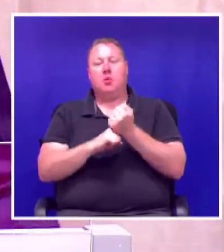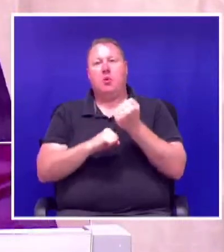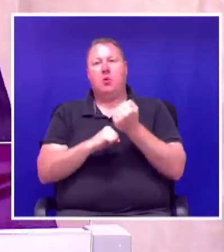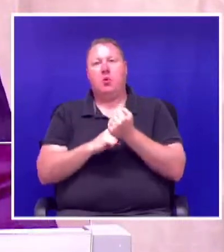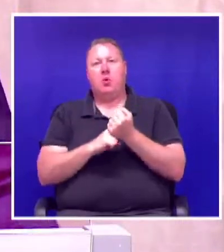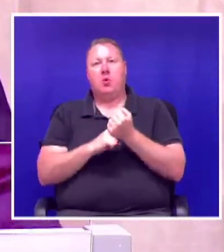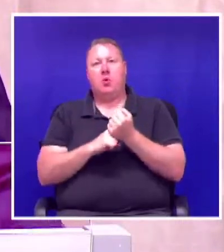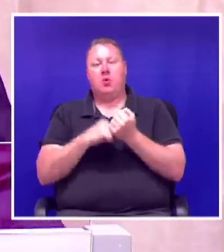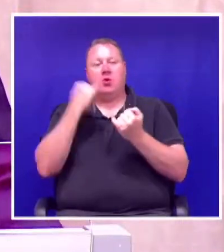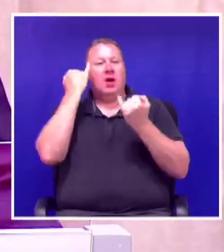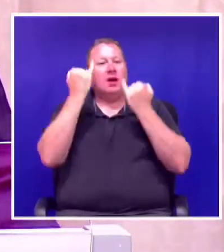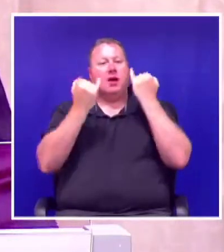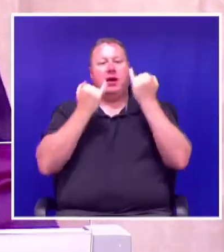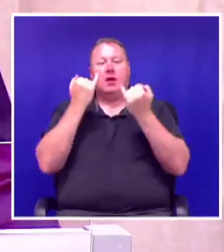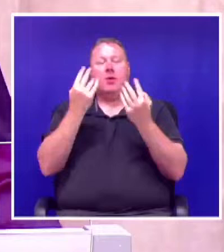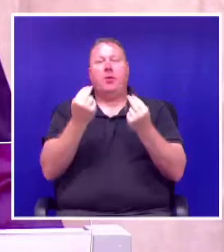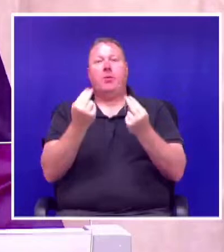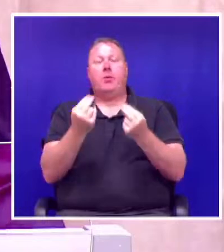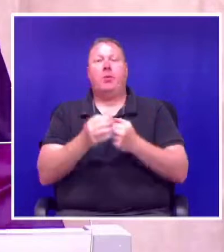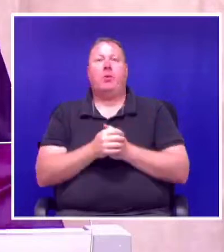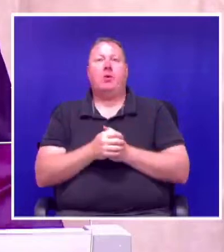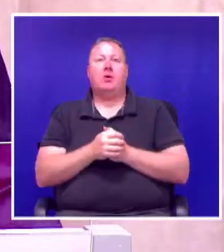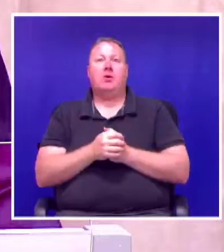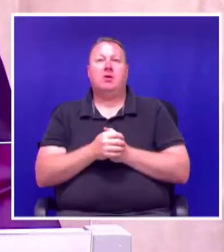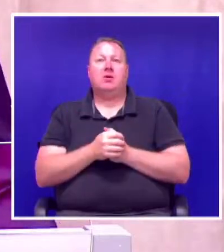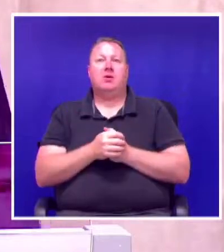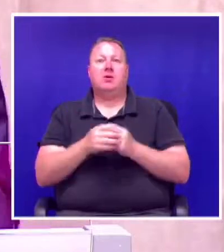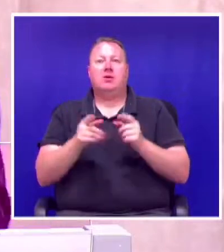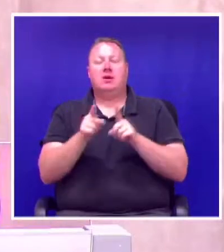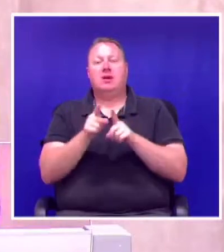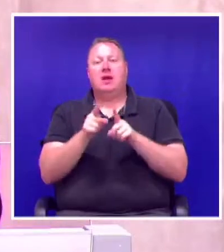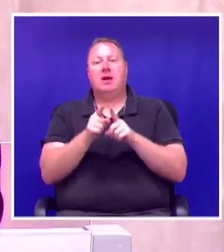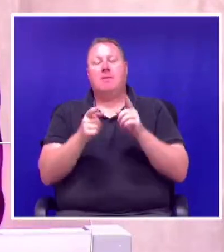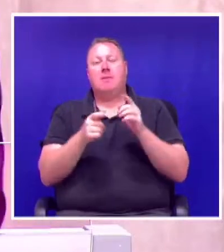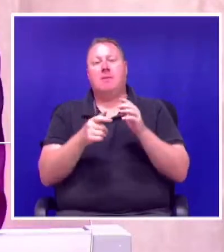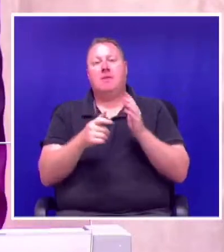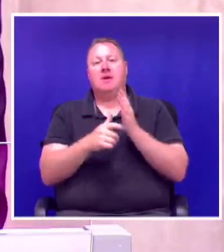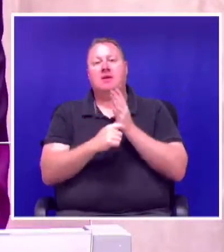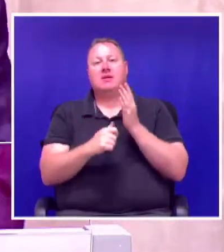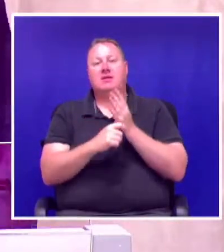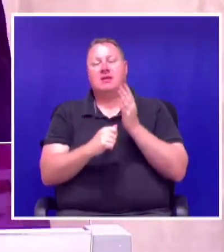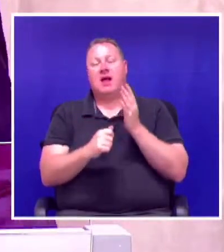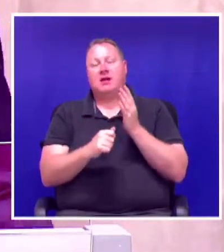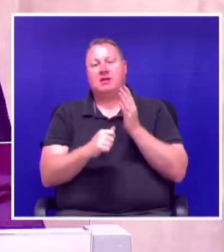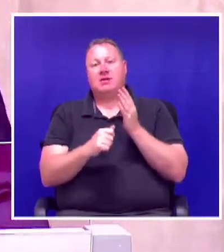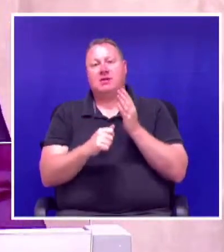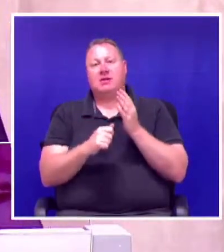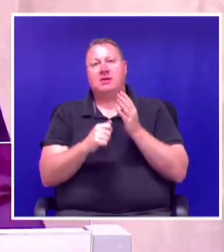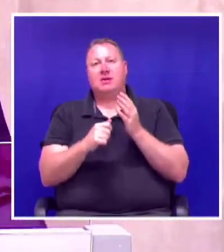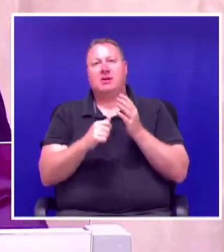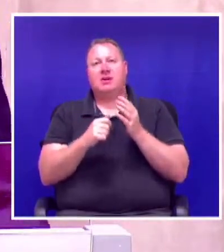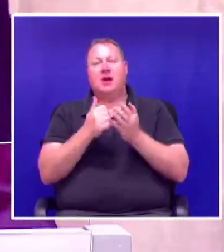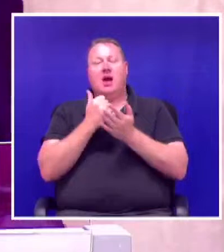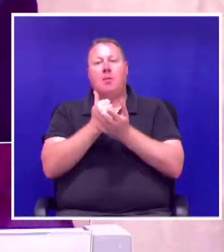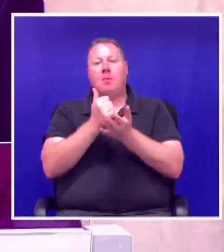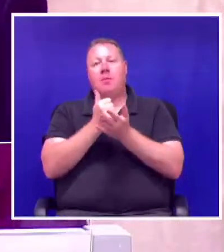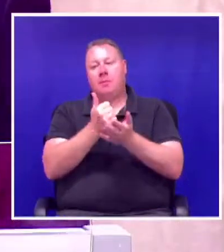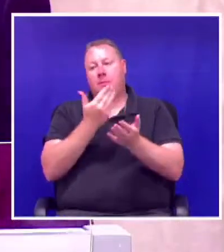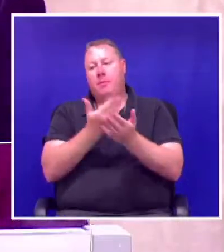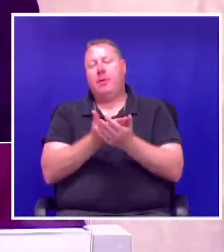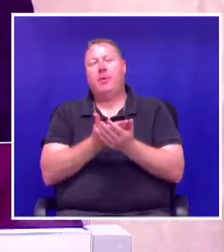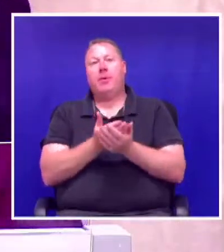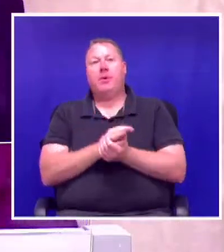these initiatives. There are also a number of tax relief measures that are